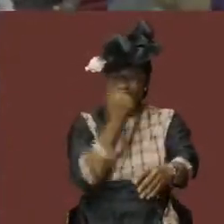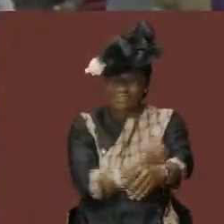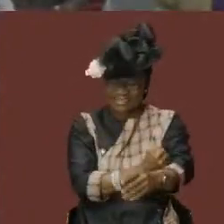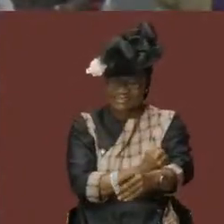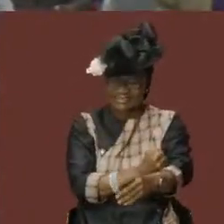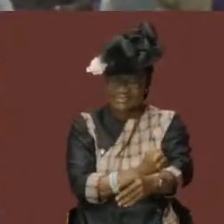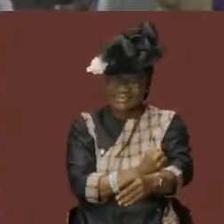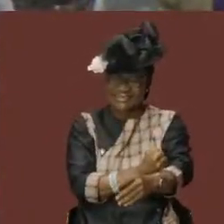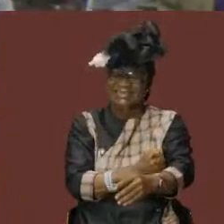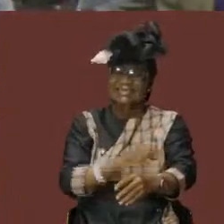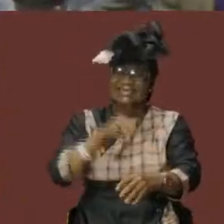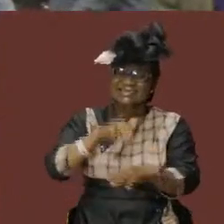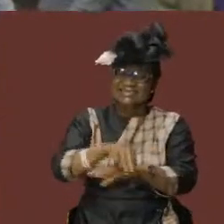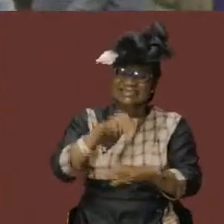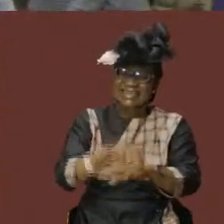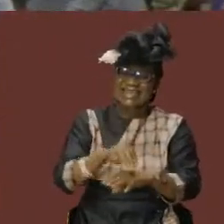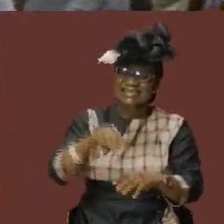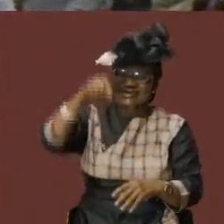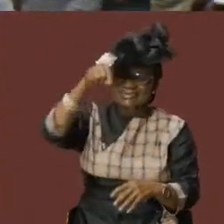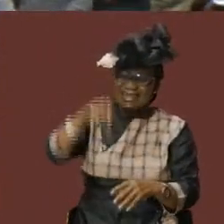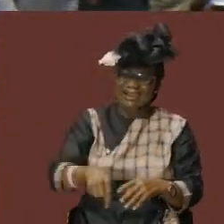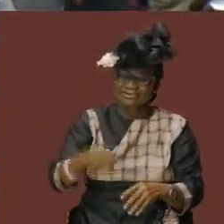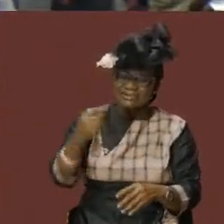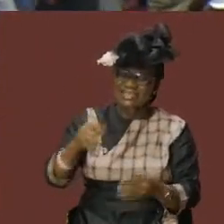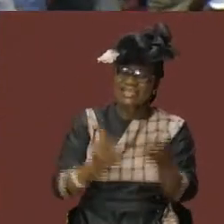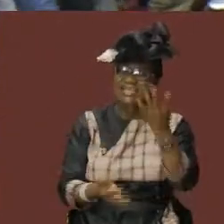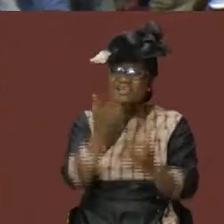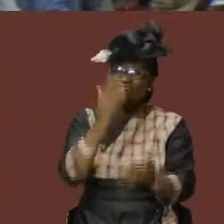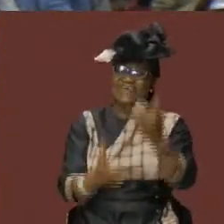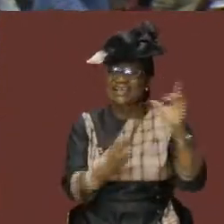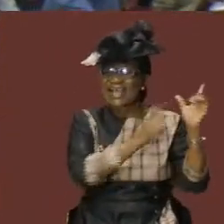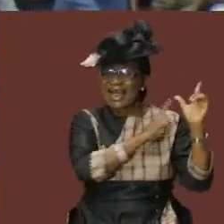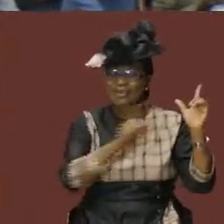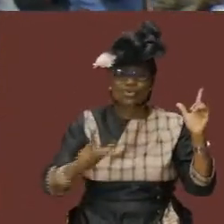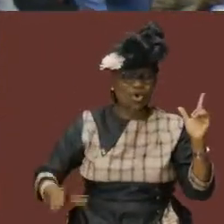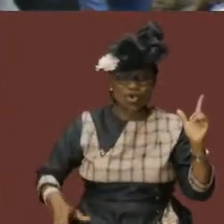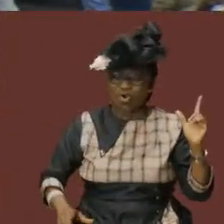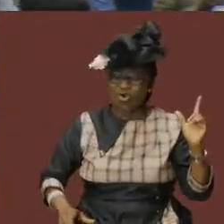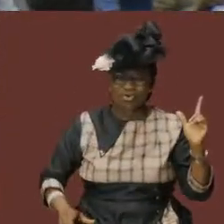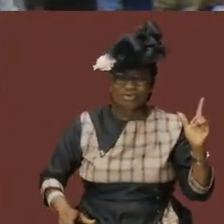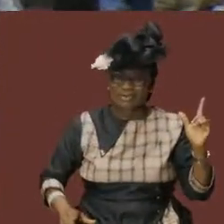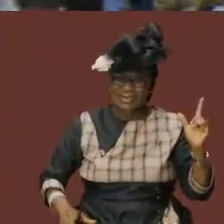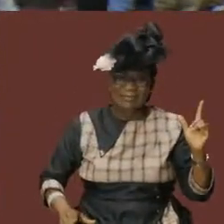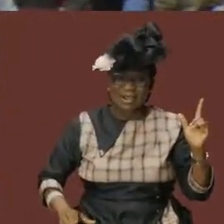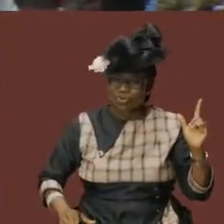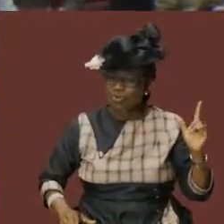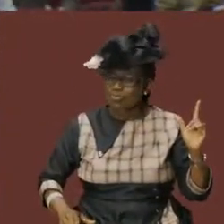Send down the fire, Lord. Ramo shikantu rindekire monku shanta.